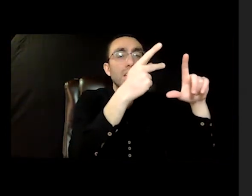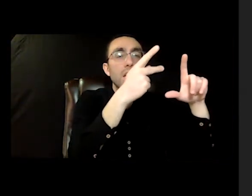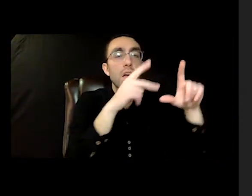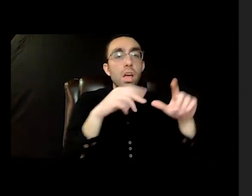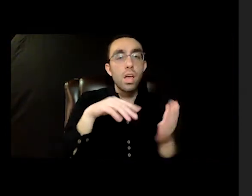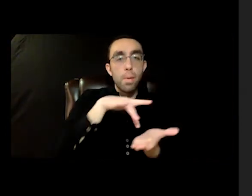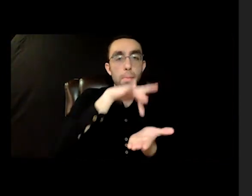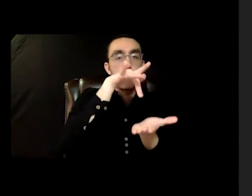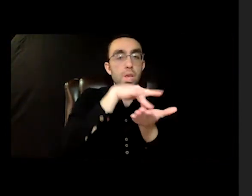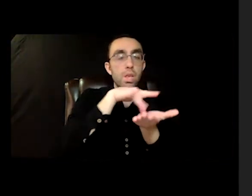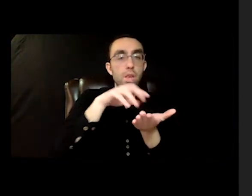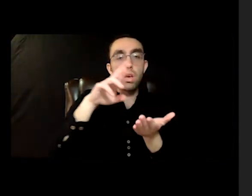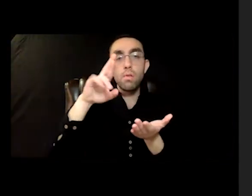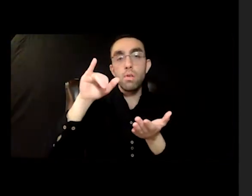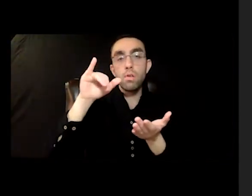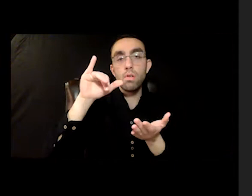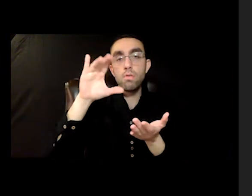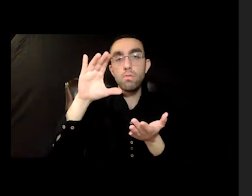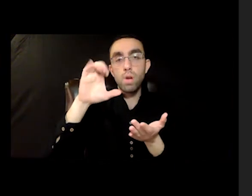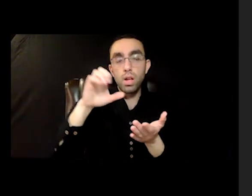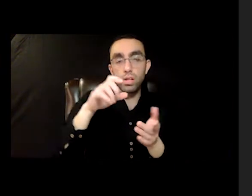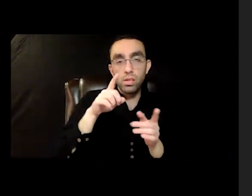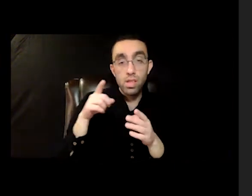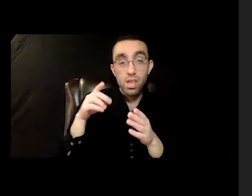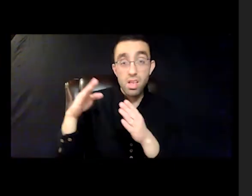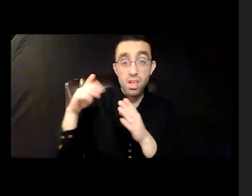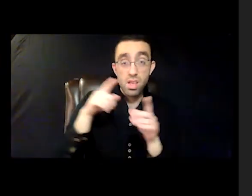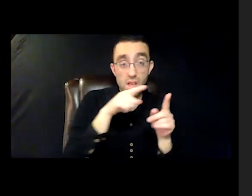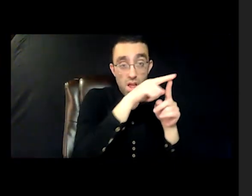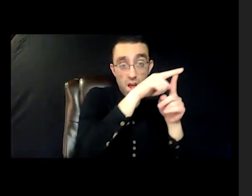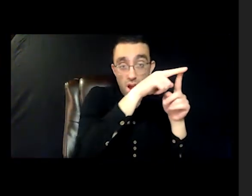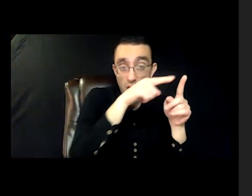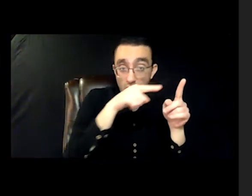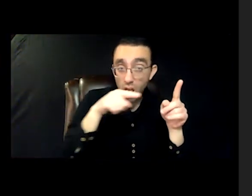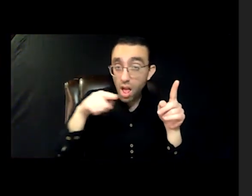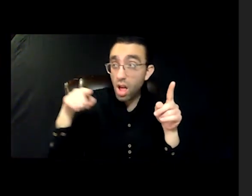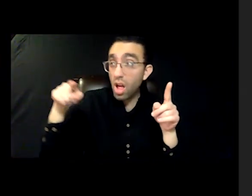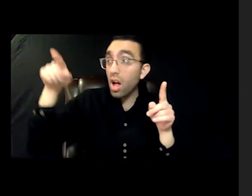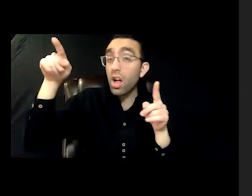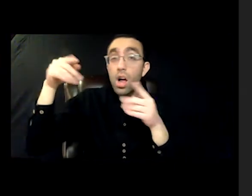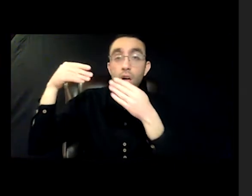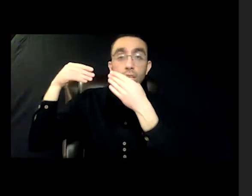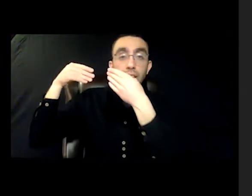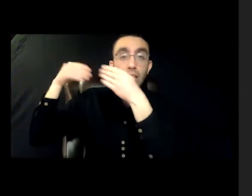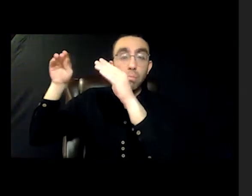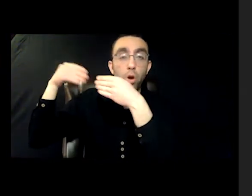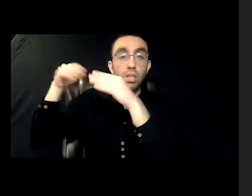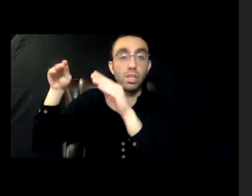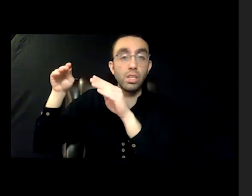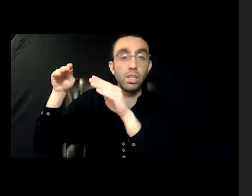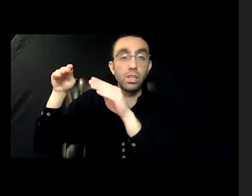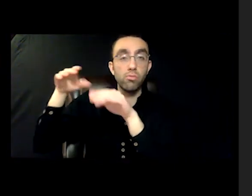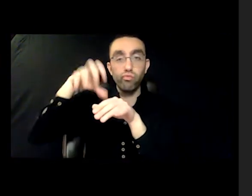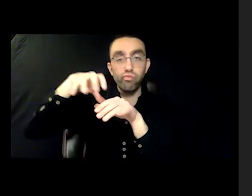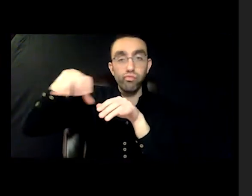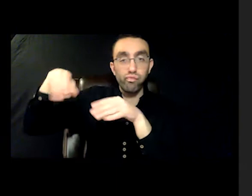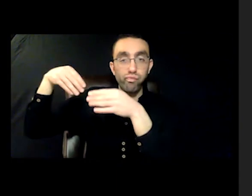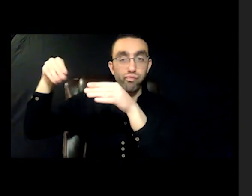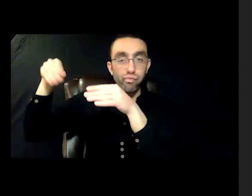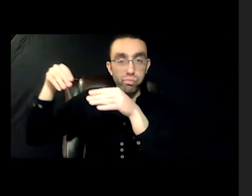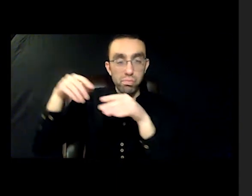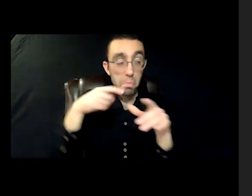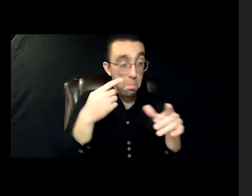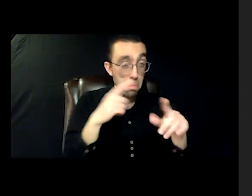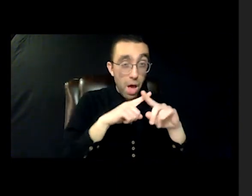rice, right? And then all the way in the top right, you see the market, but look at all that it has to go between. This is gender